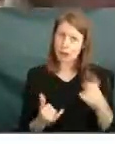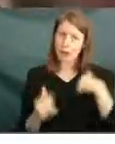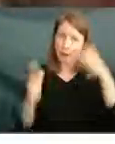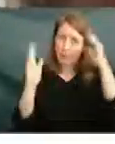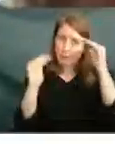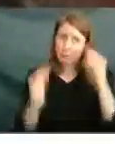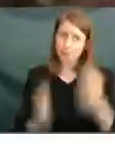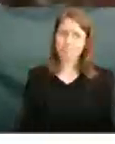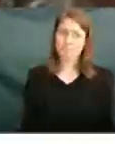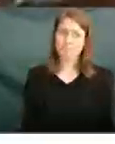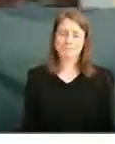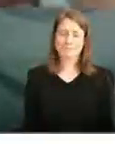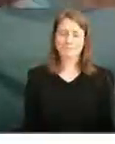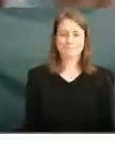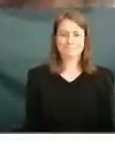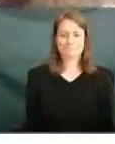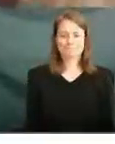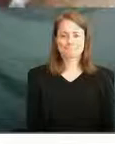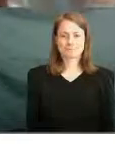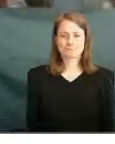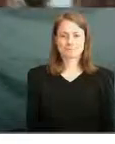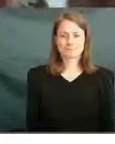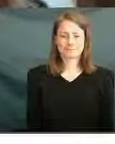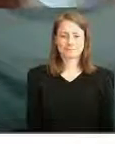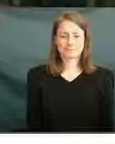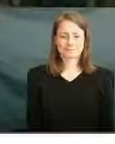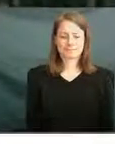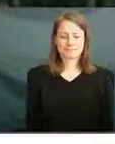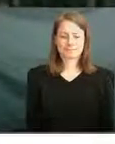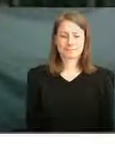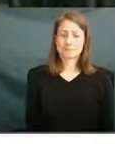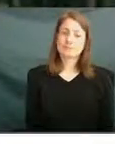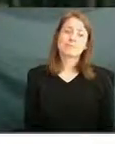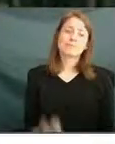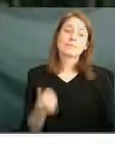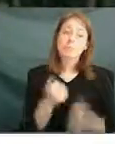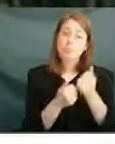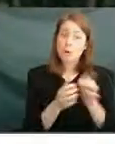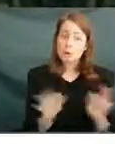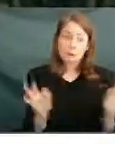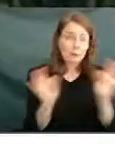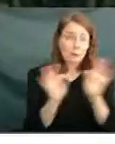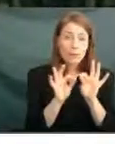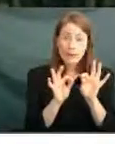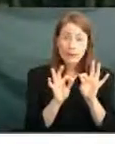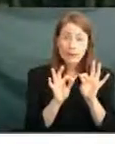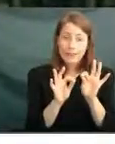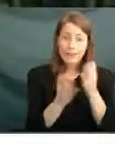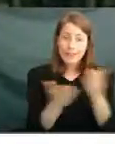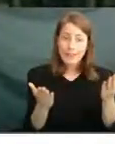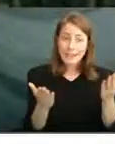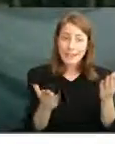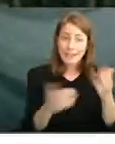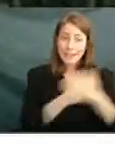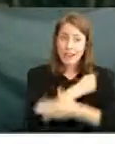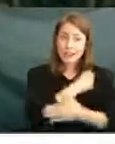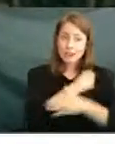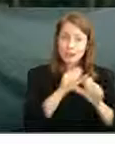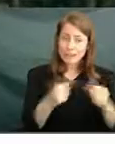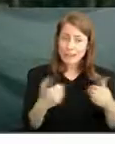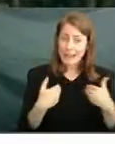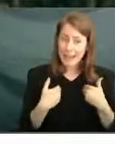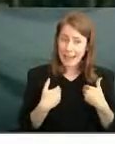The main resource a country has is not its natural minerals or its fisheries or anything. It is